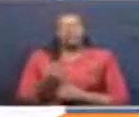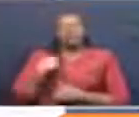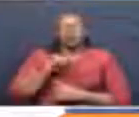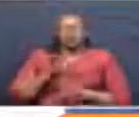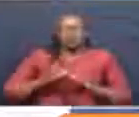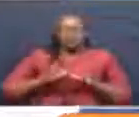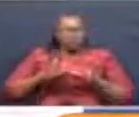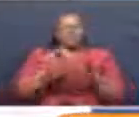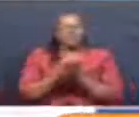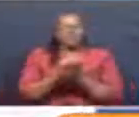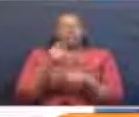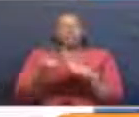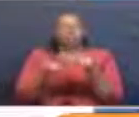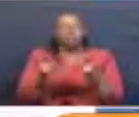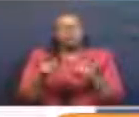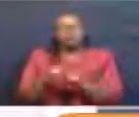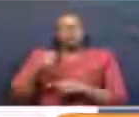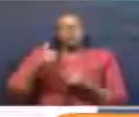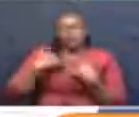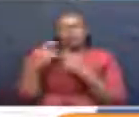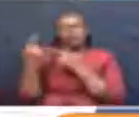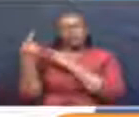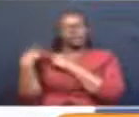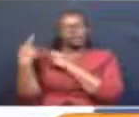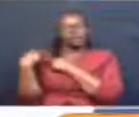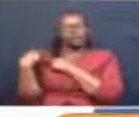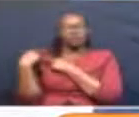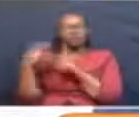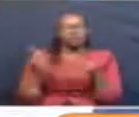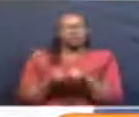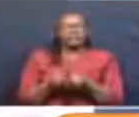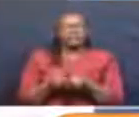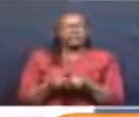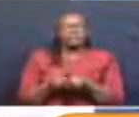are forcing this process. Okay. We have a very responsible